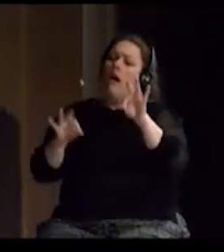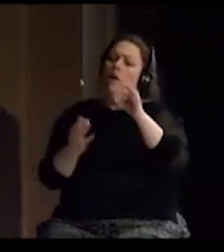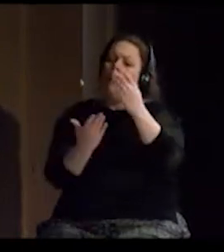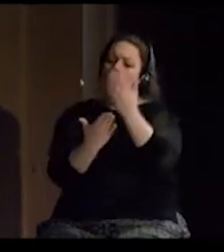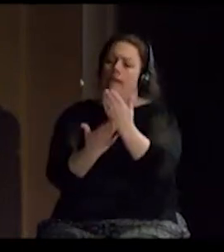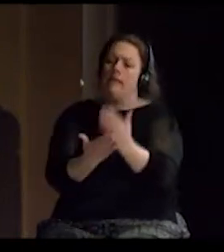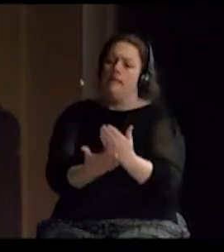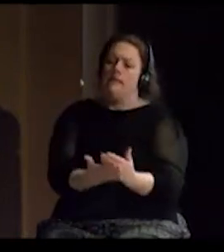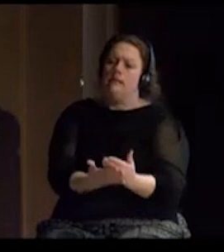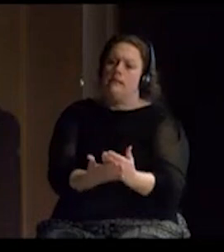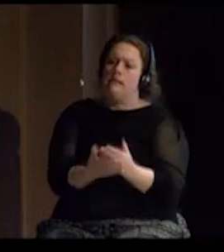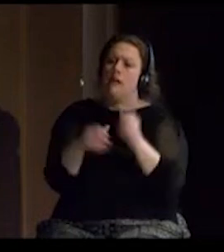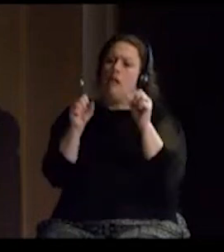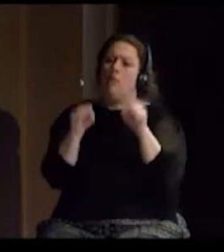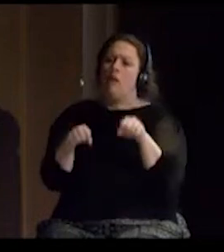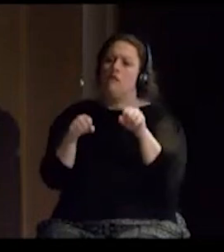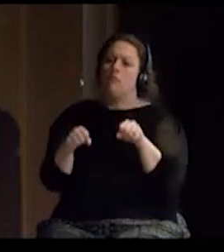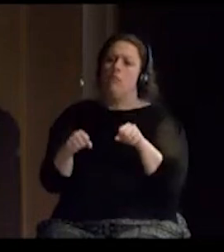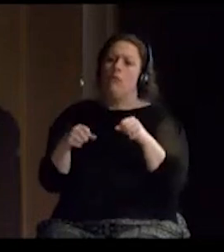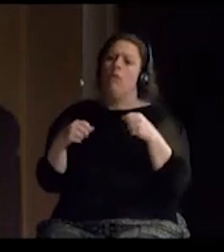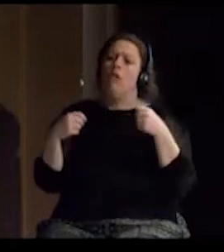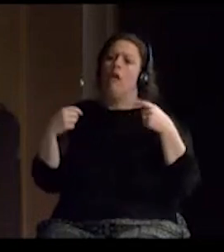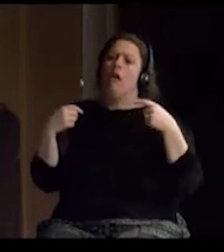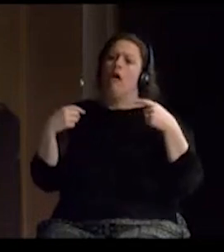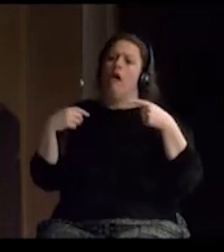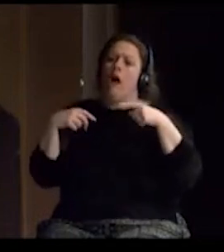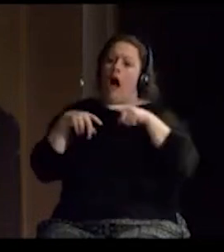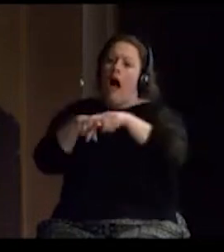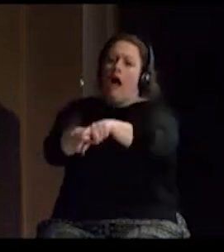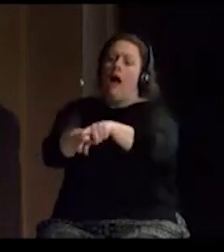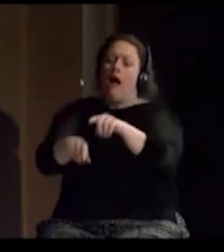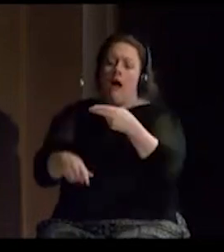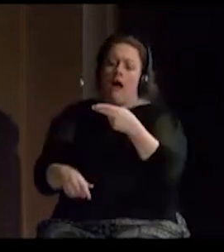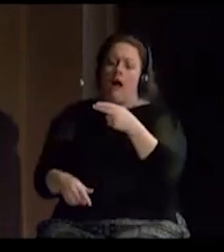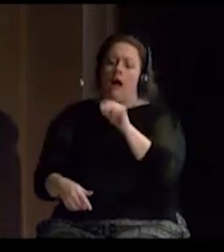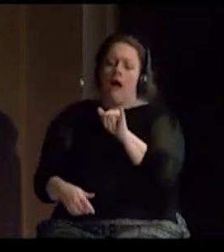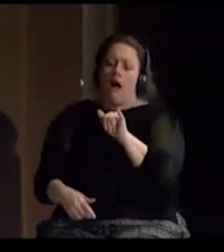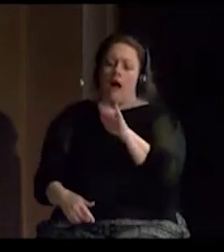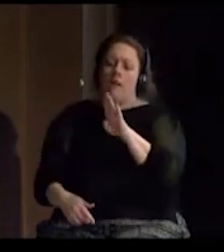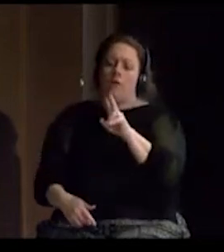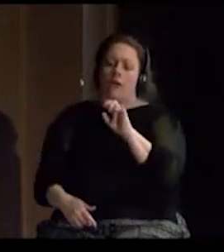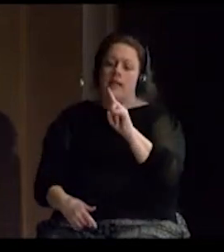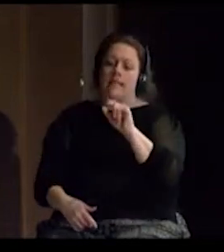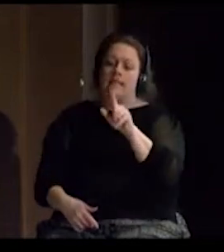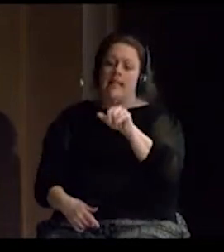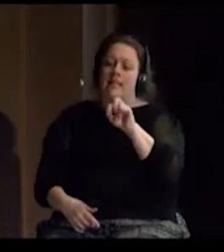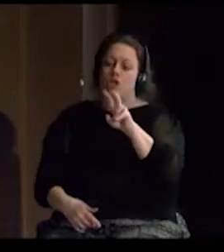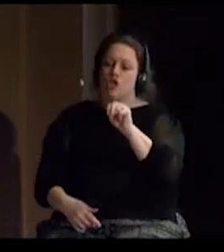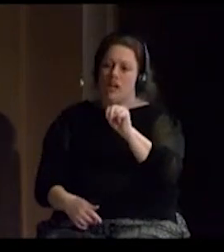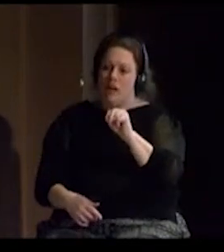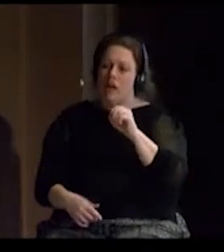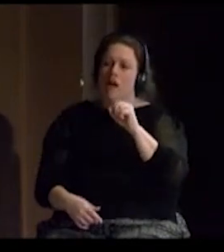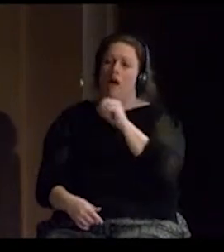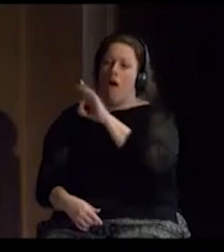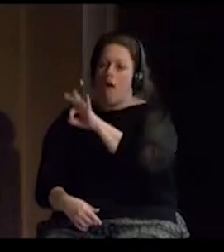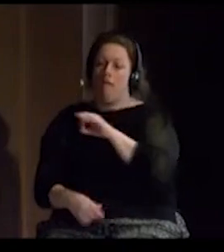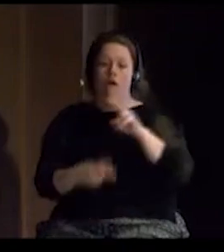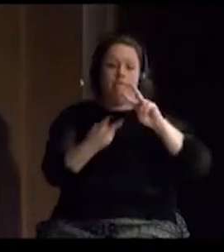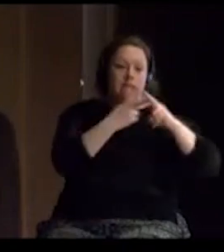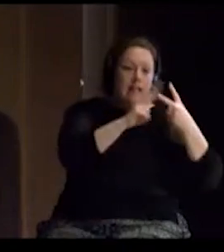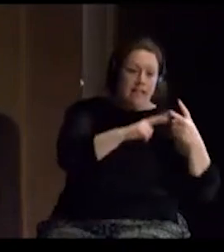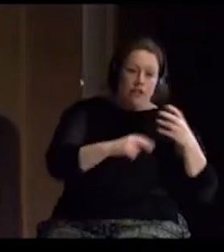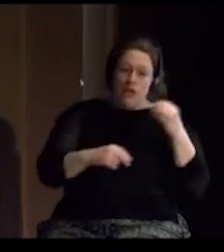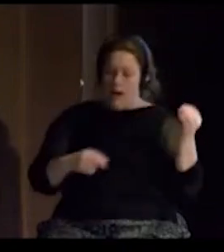of possible hybridization between the village dog and the woolly dog. And my point of reference here is that